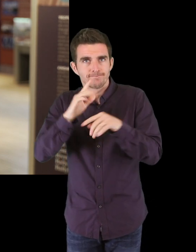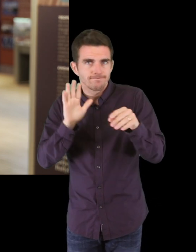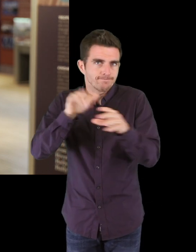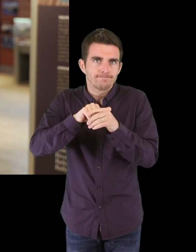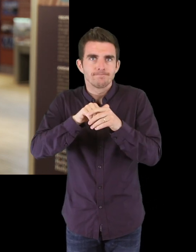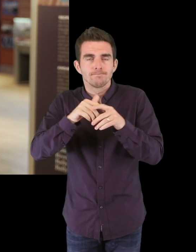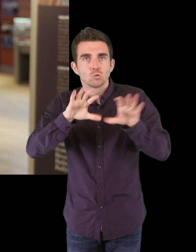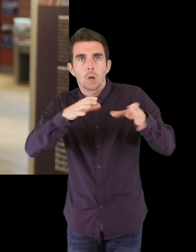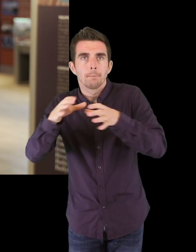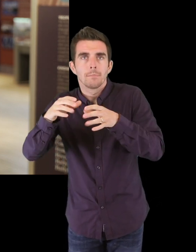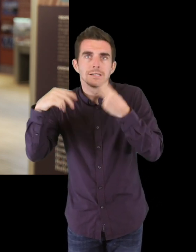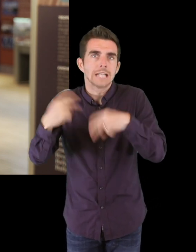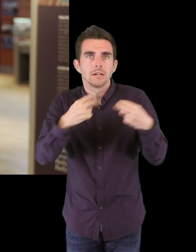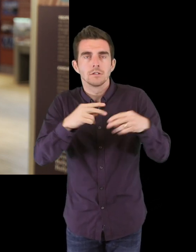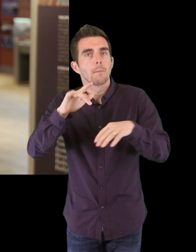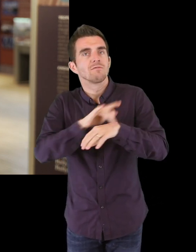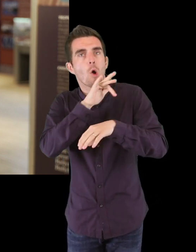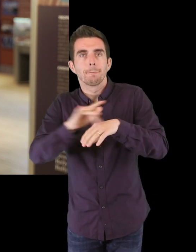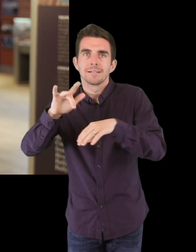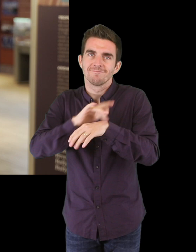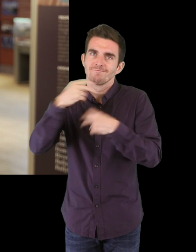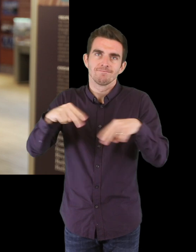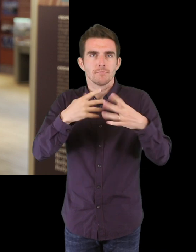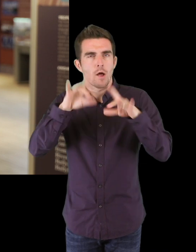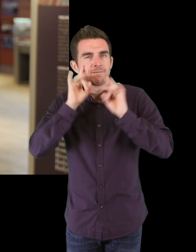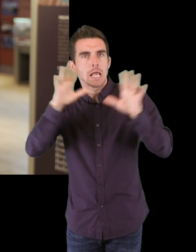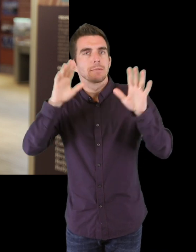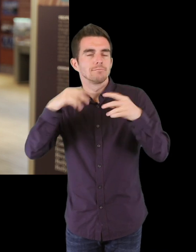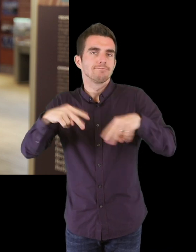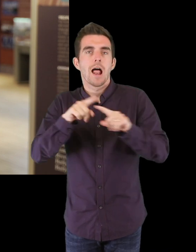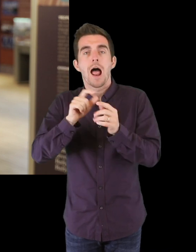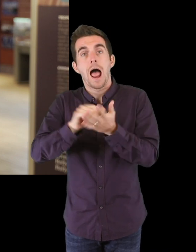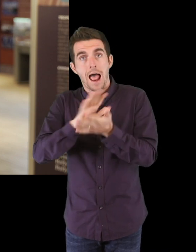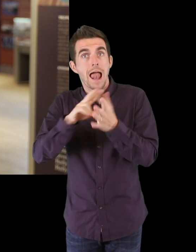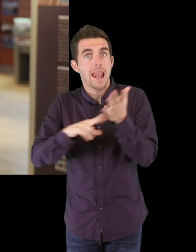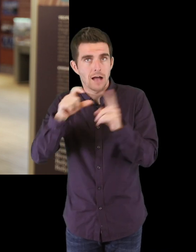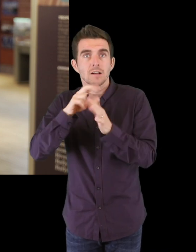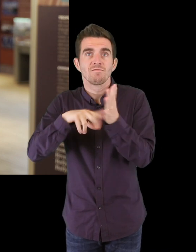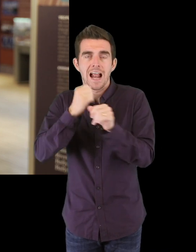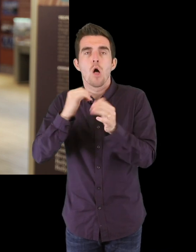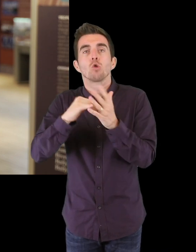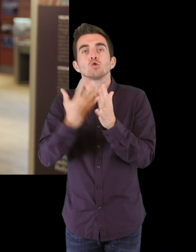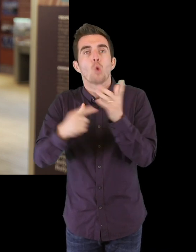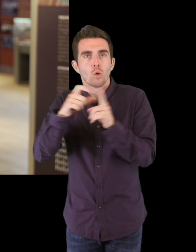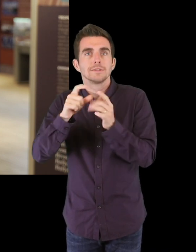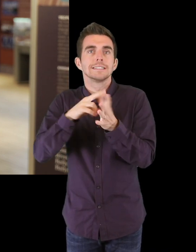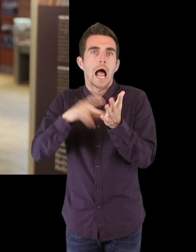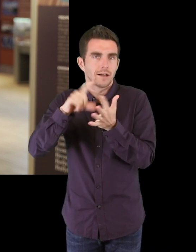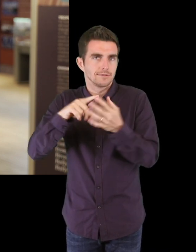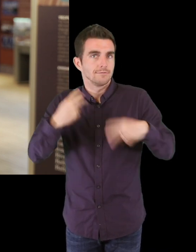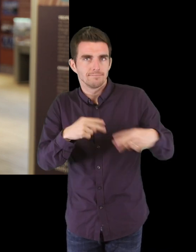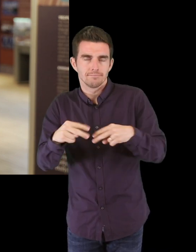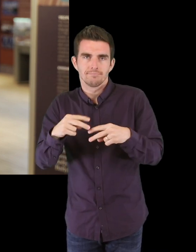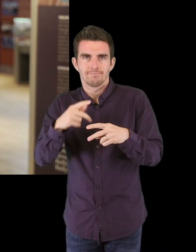feature groups of dancers performing the more famous dances like the Highland Fling or a sword dance, most often accompanied